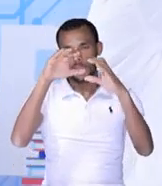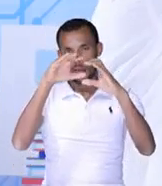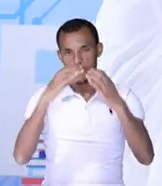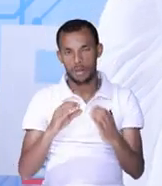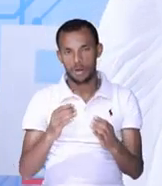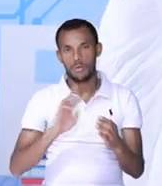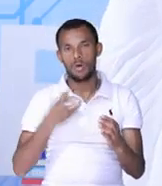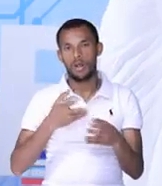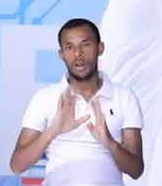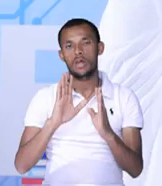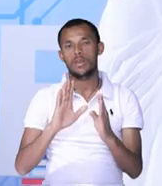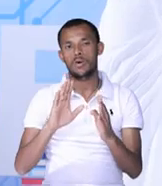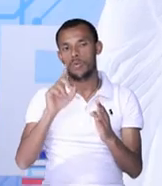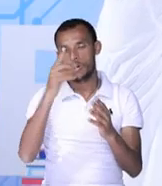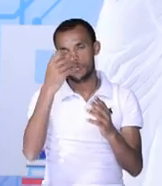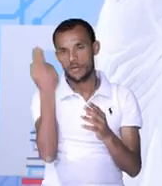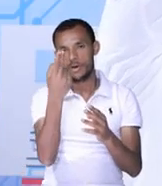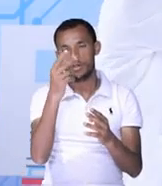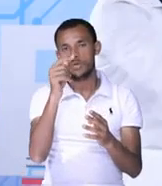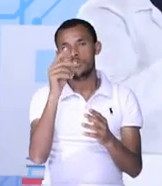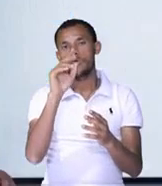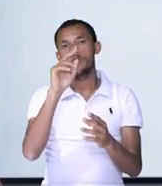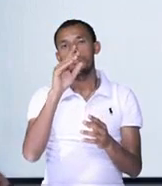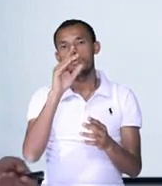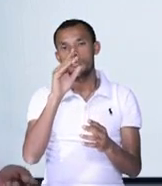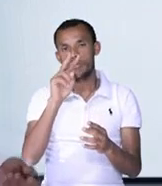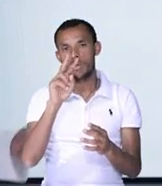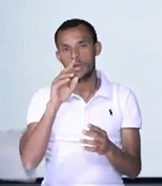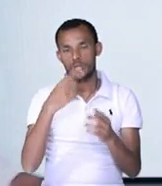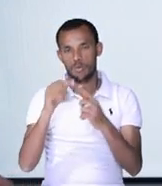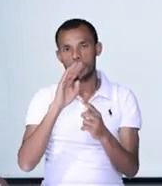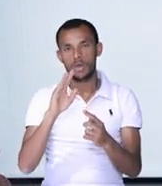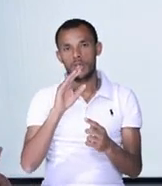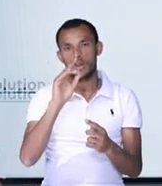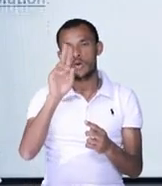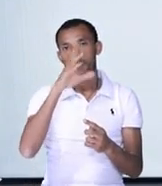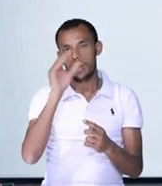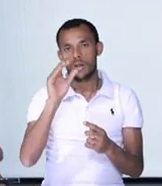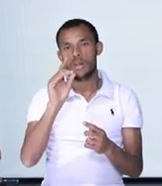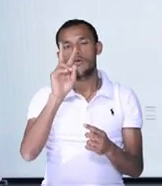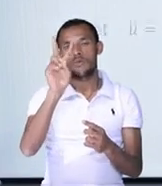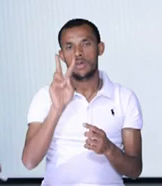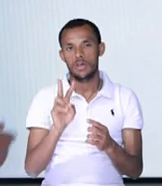you have to let one of the functions to be u and the other function to be dv. So